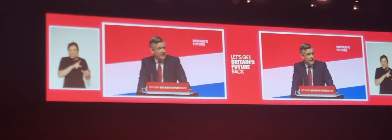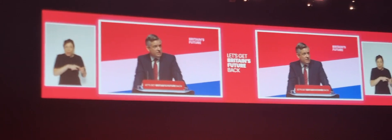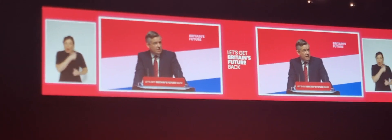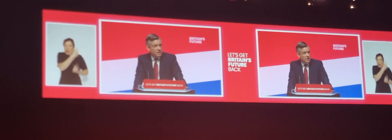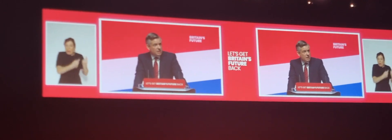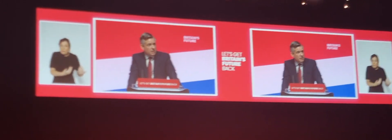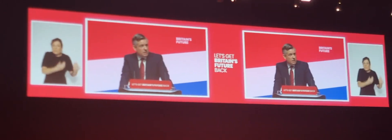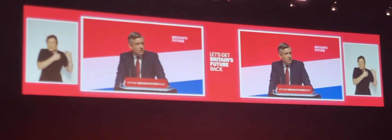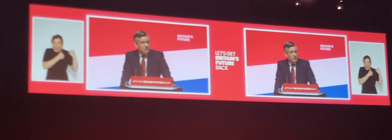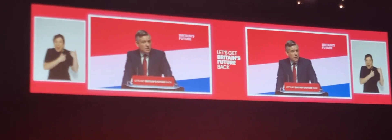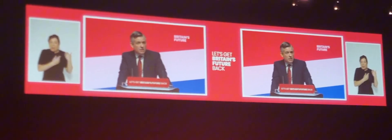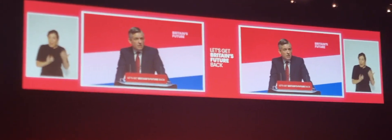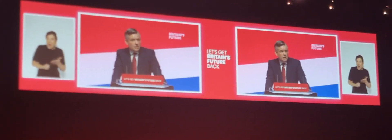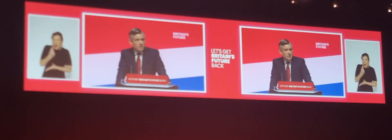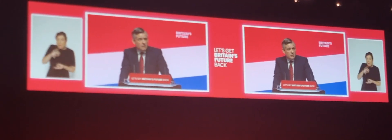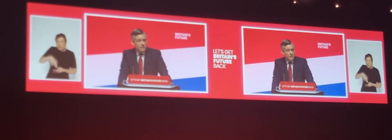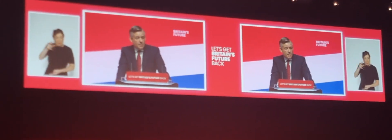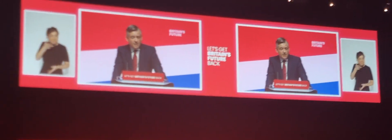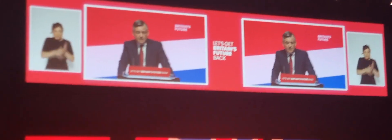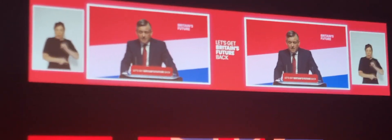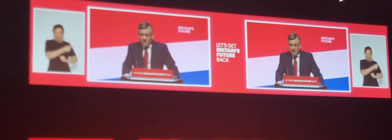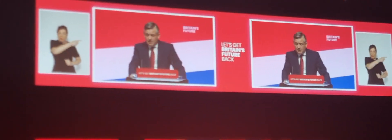years?